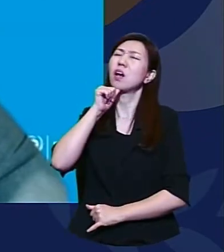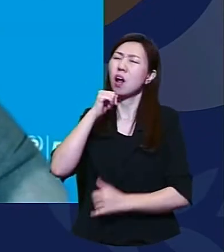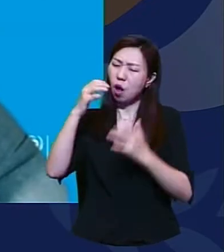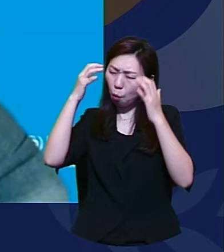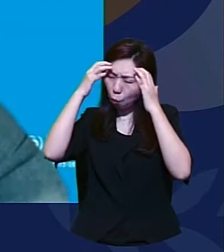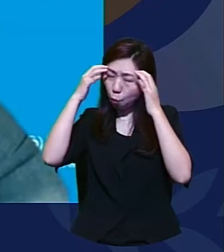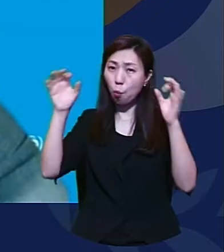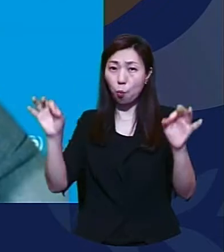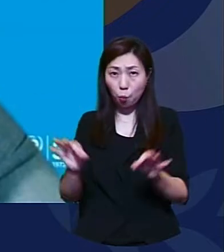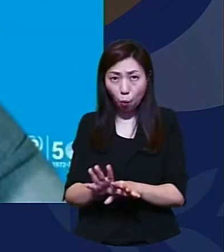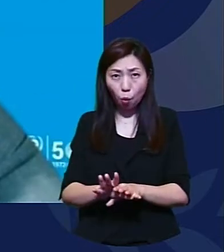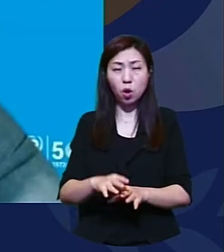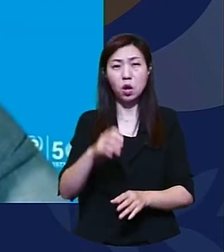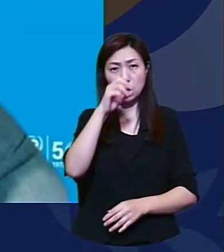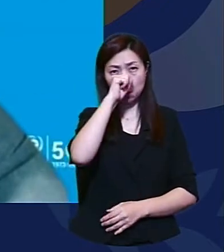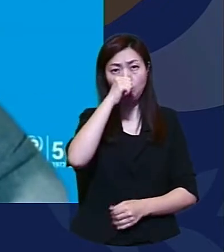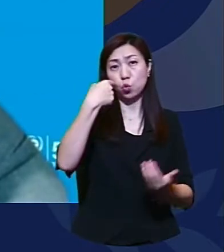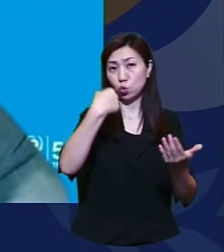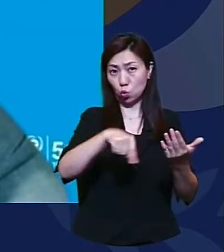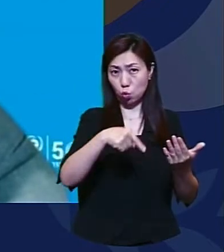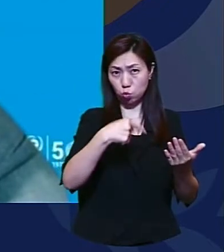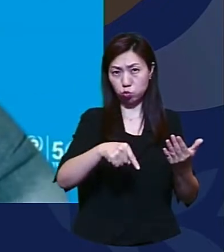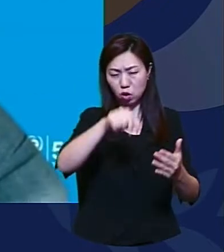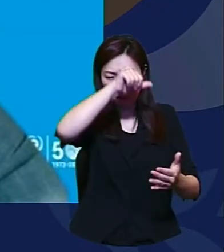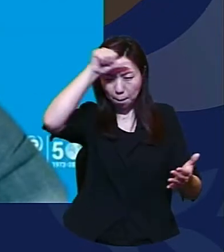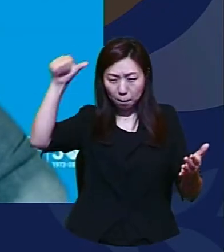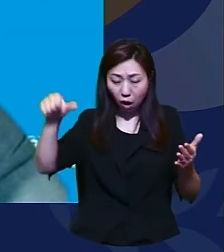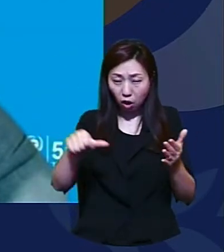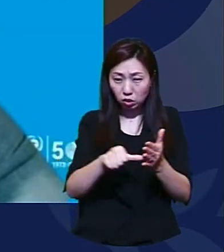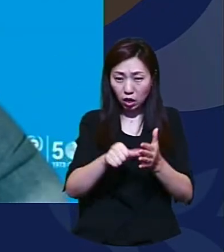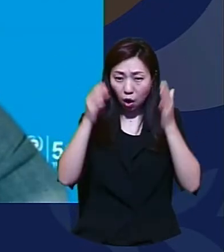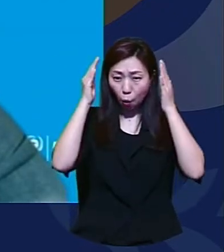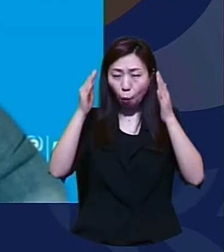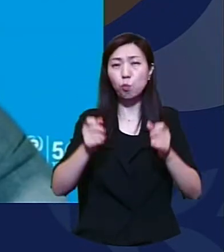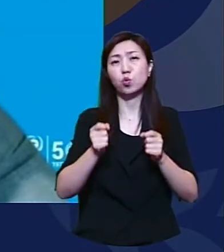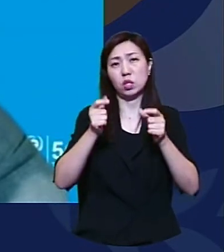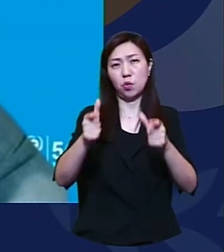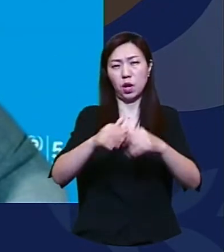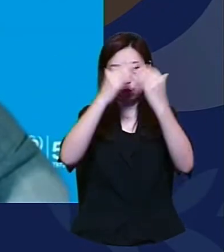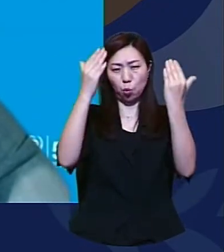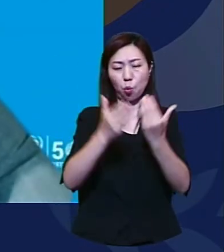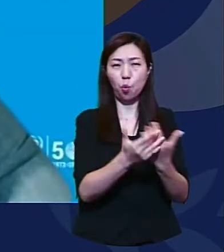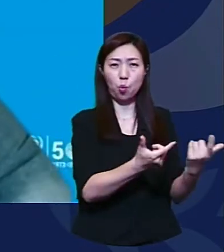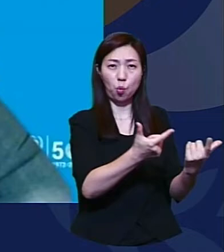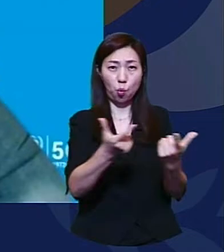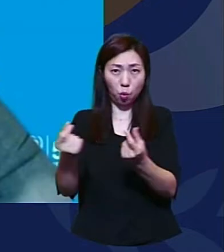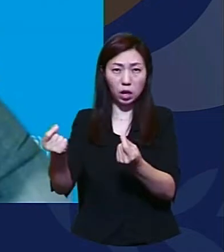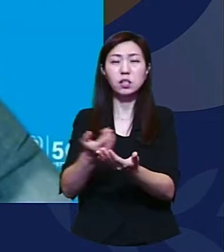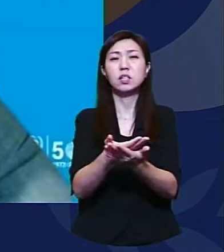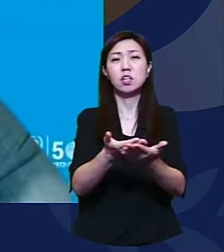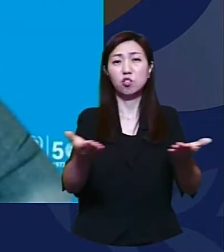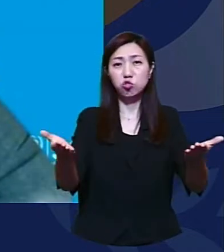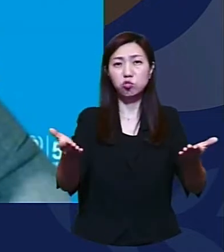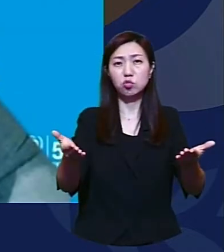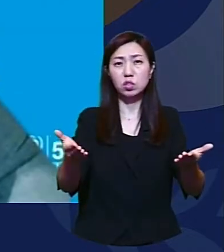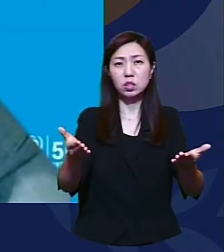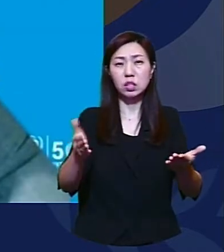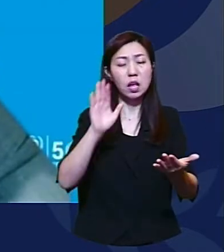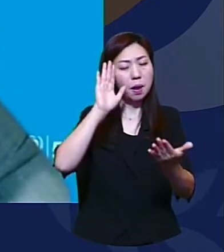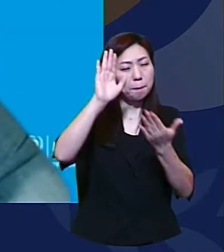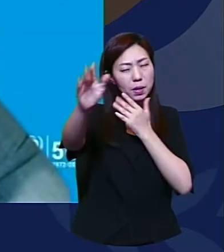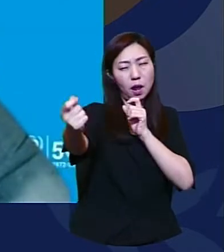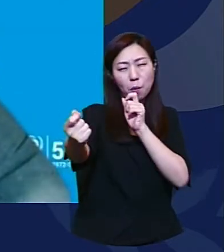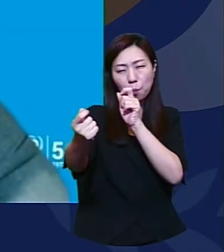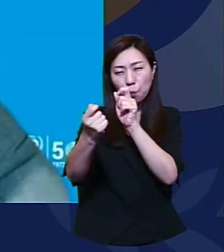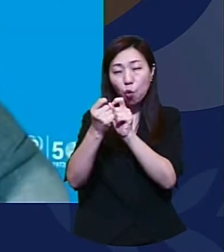education and lifelong learning opportunities are available to all. But if we have a map,